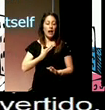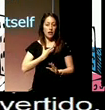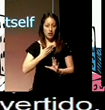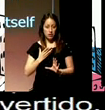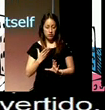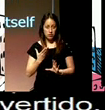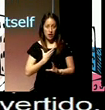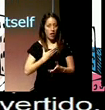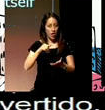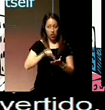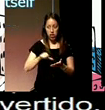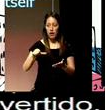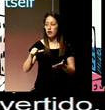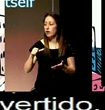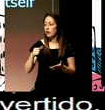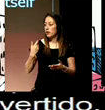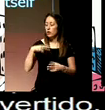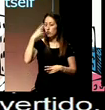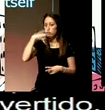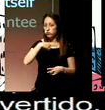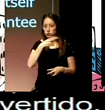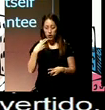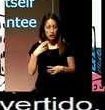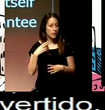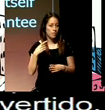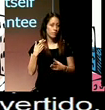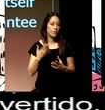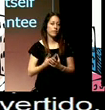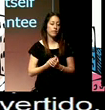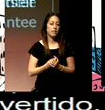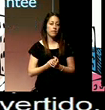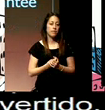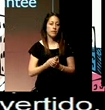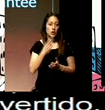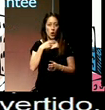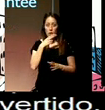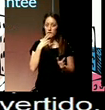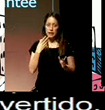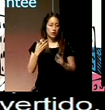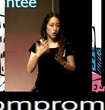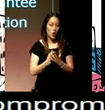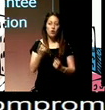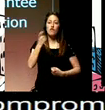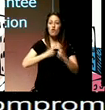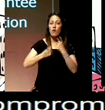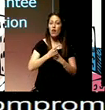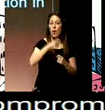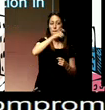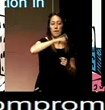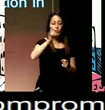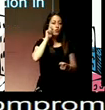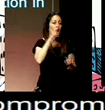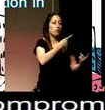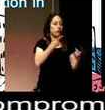to guarantee to citizens and visitors the most useful information in order to use in the best way the services